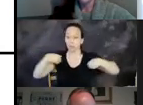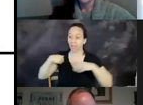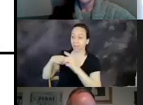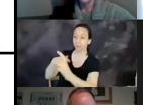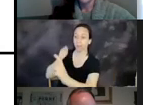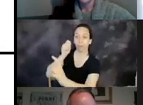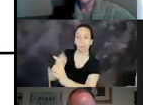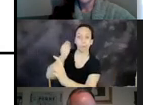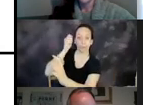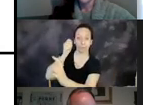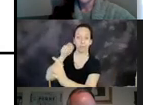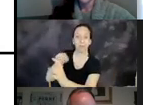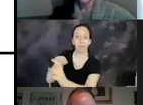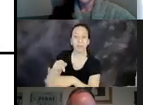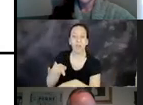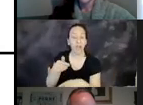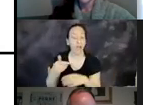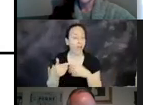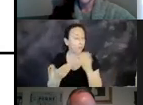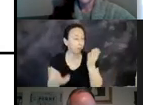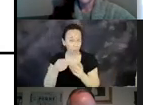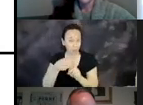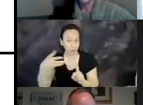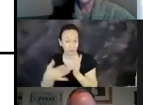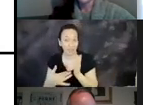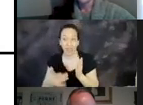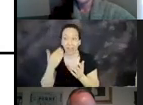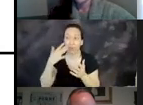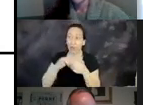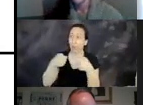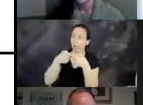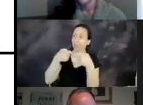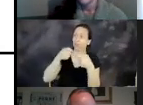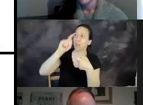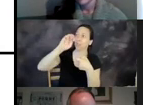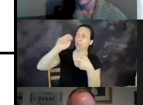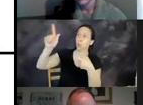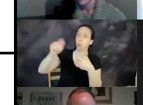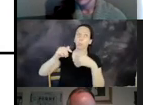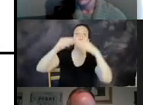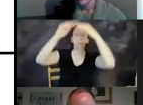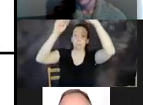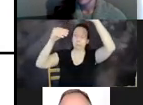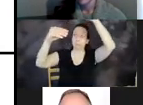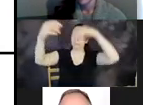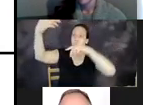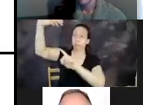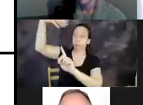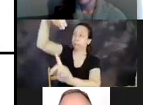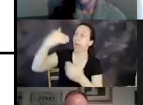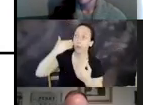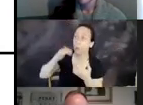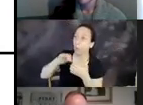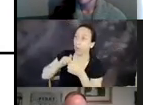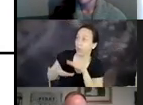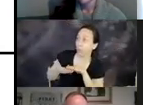the technology. I don't know how electronic toll readers work, and if it's similar to that, but maybe you could say more about the interplay between